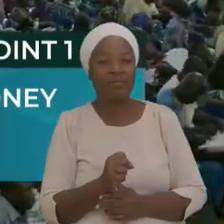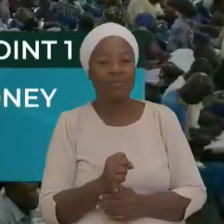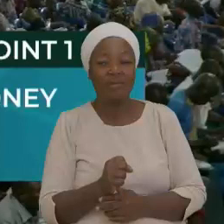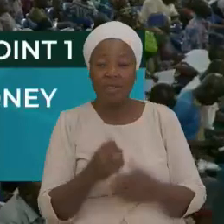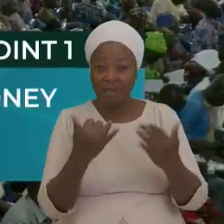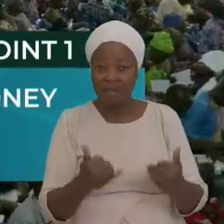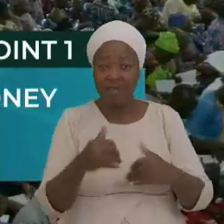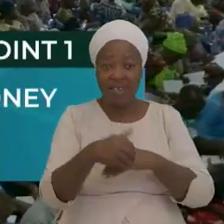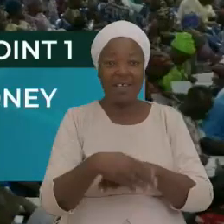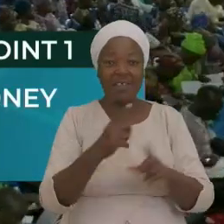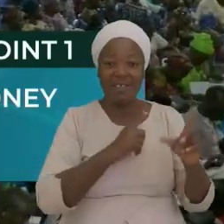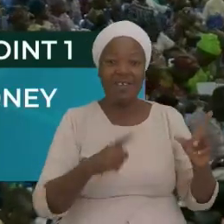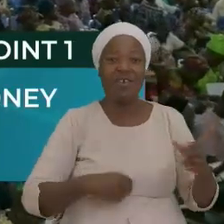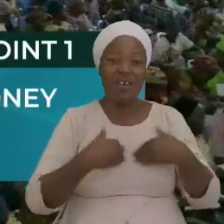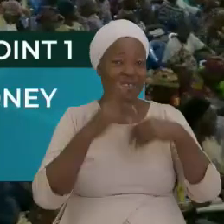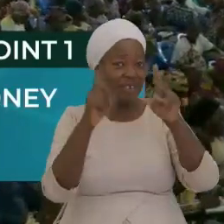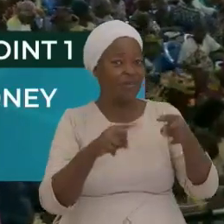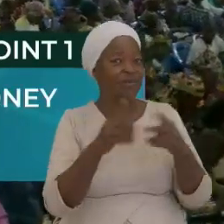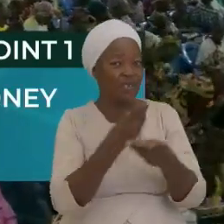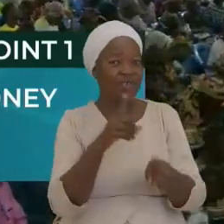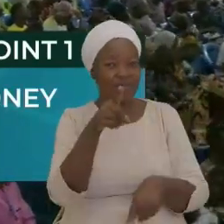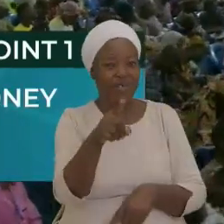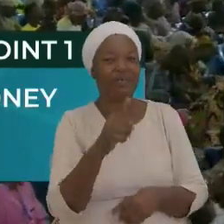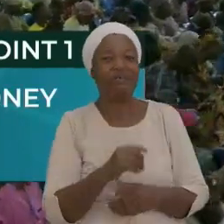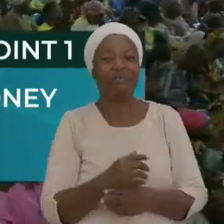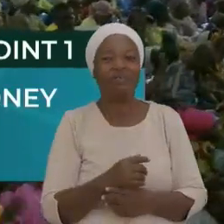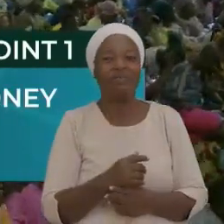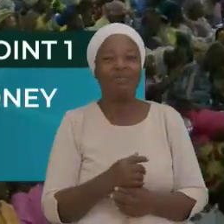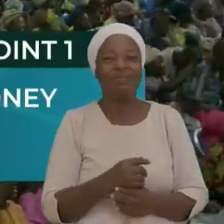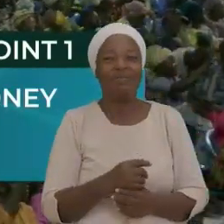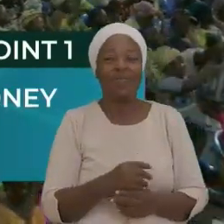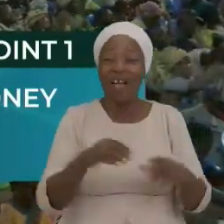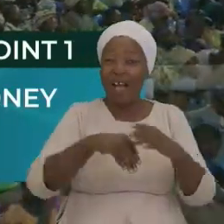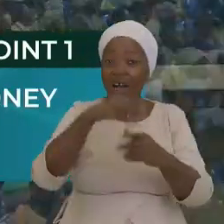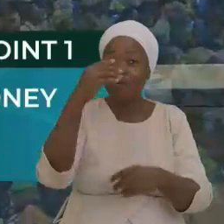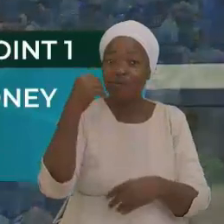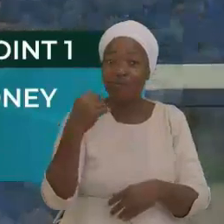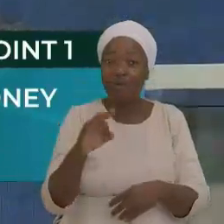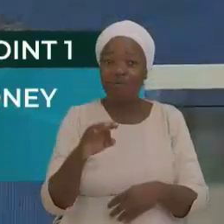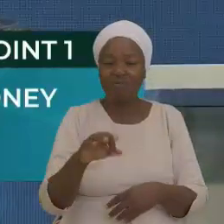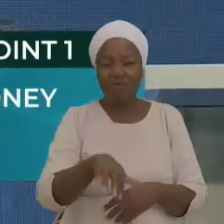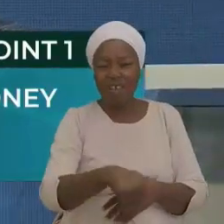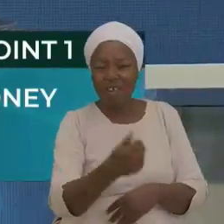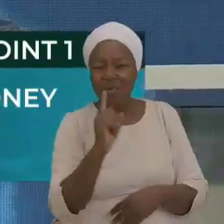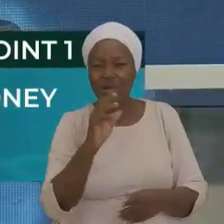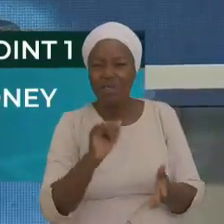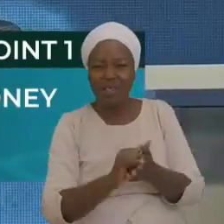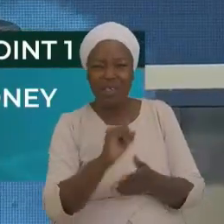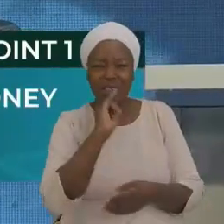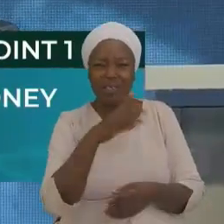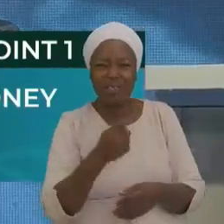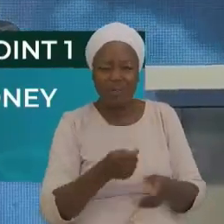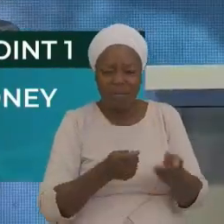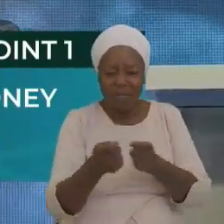Tonight the Lord has come to deliver you out of whoever is the